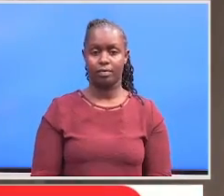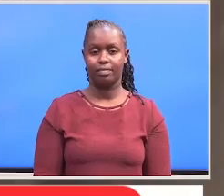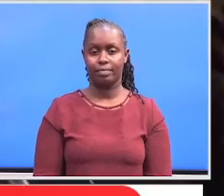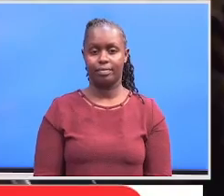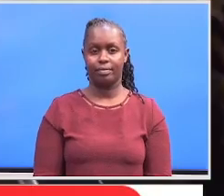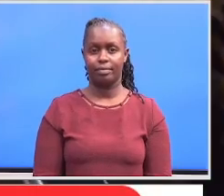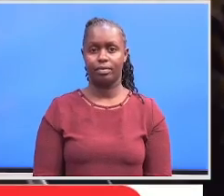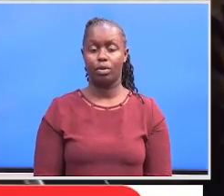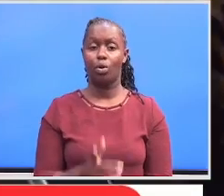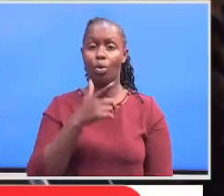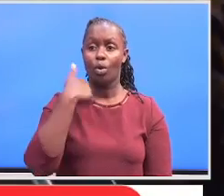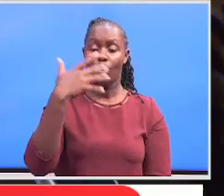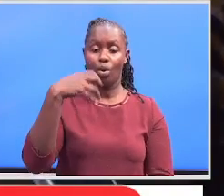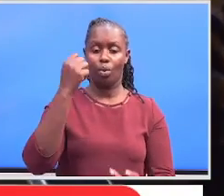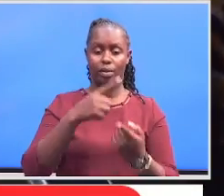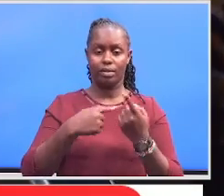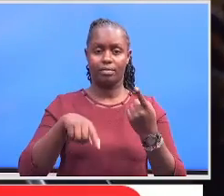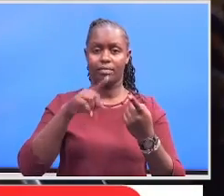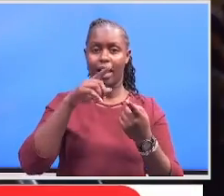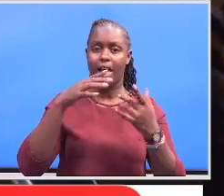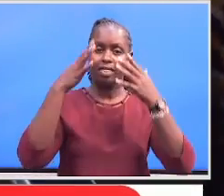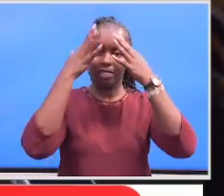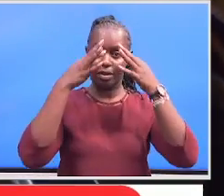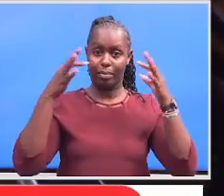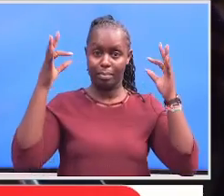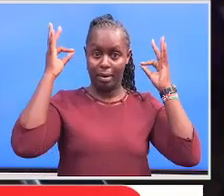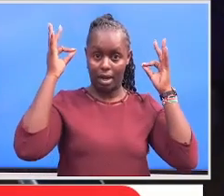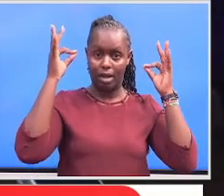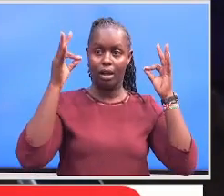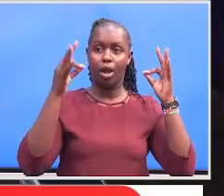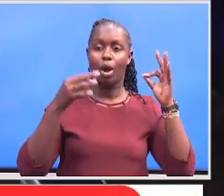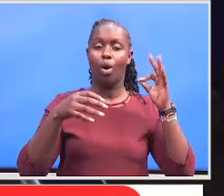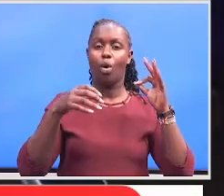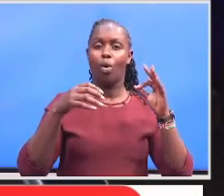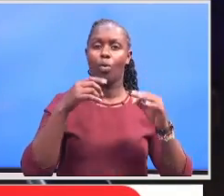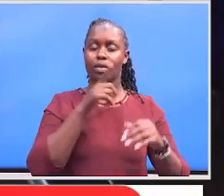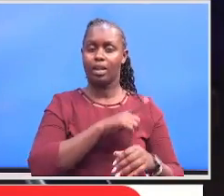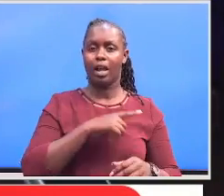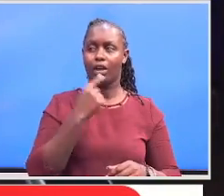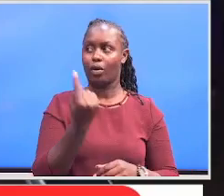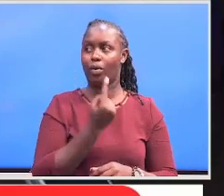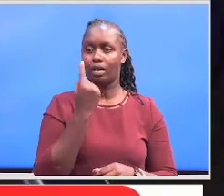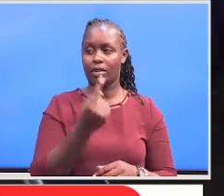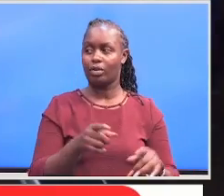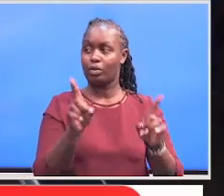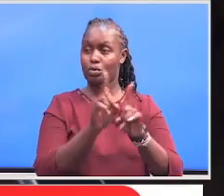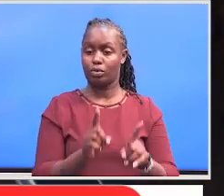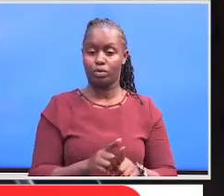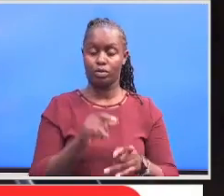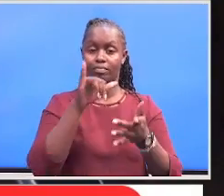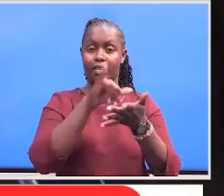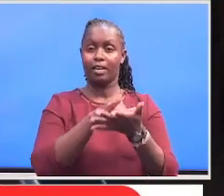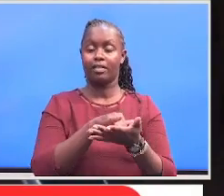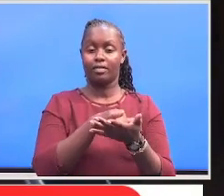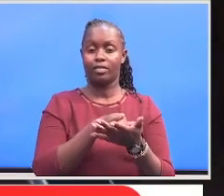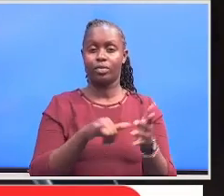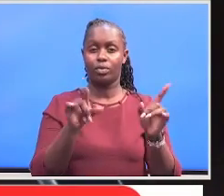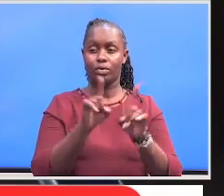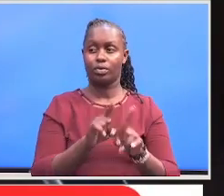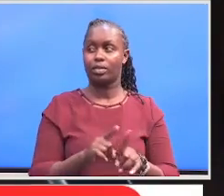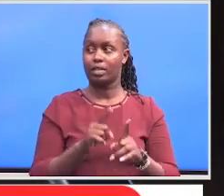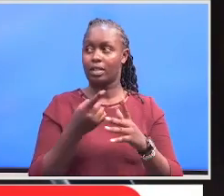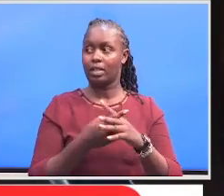anaolewa aliponea chupuchupu kwa sababu alikuwa amejianda na hata maids ama flower girls walikuwa washaanza